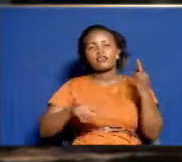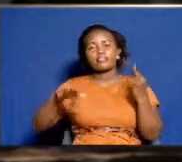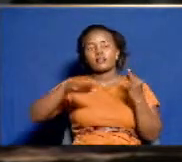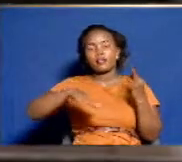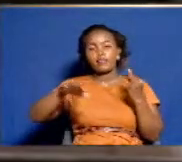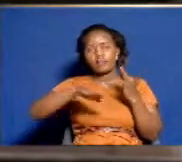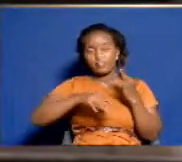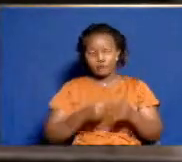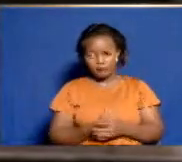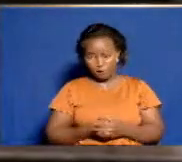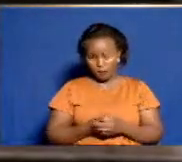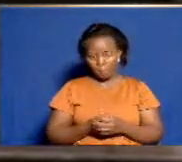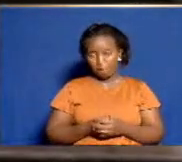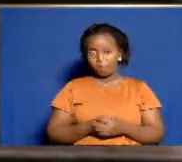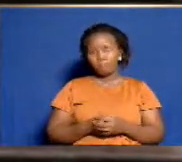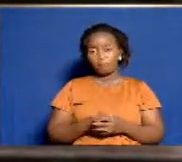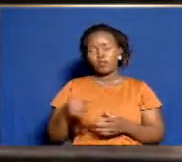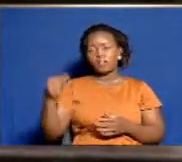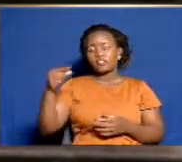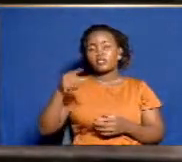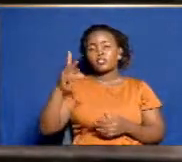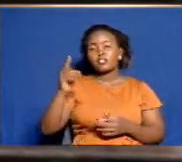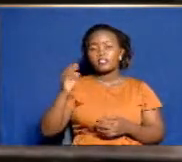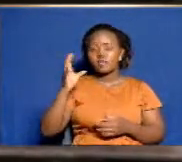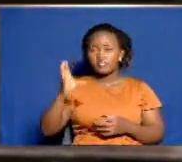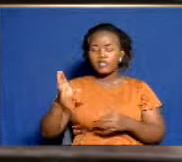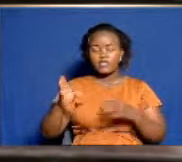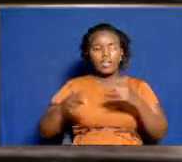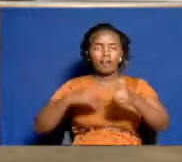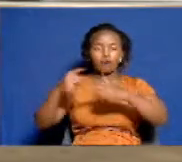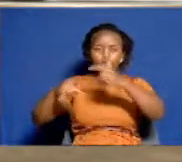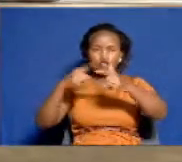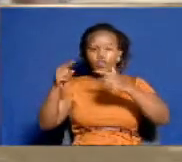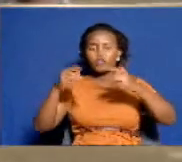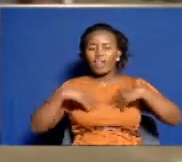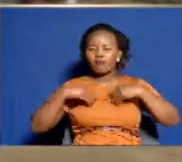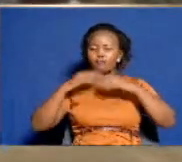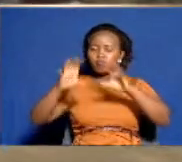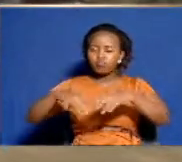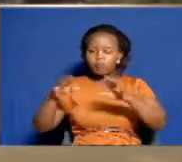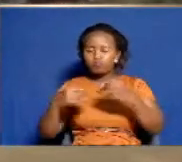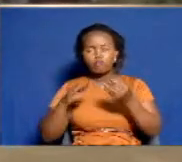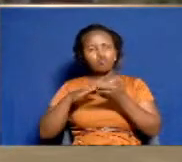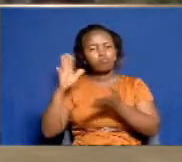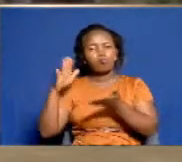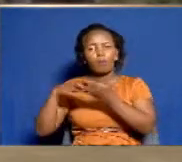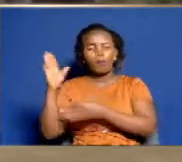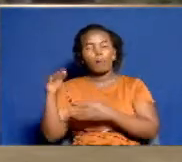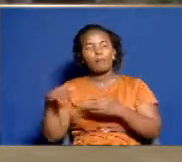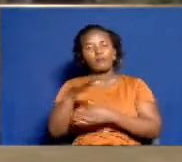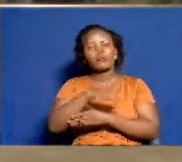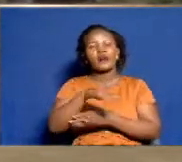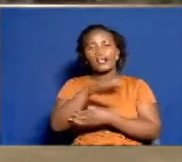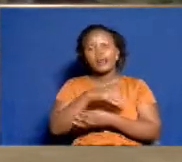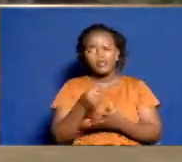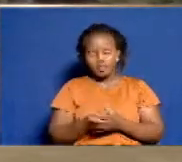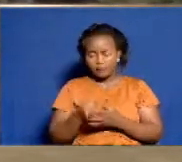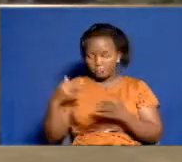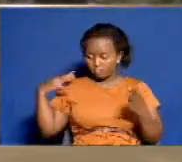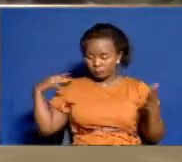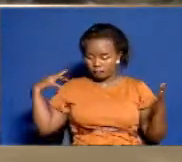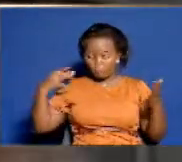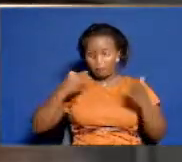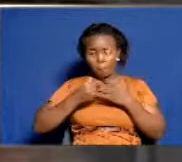Silali. GDC has been undertaking exploration drilling at the Paka and Korosi prospects. So far,